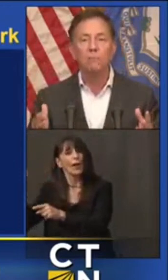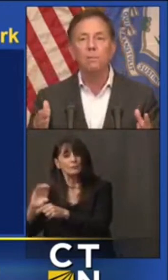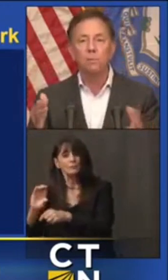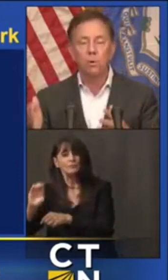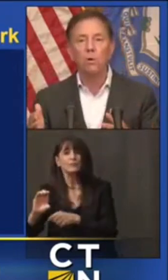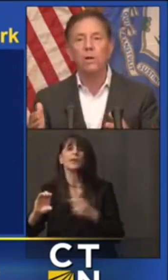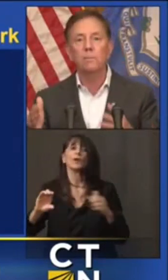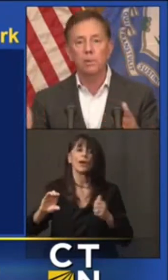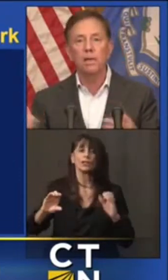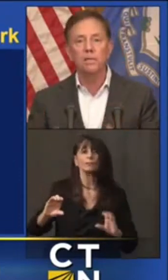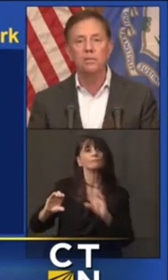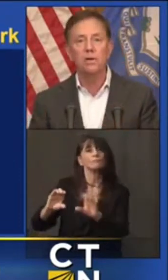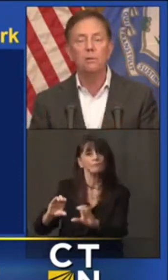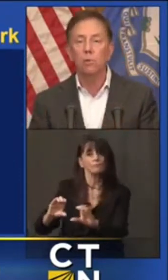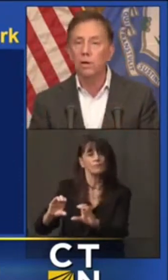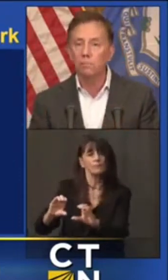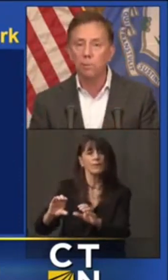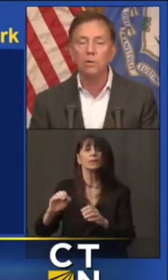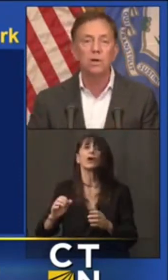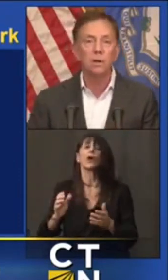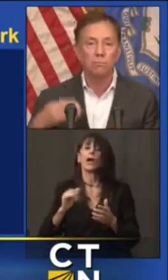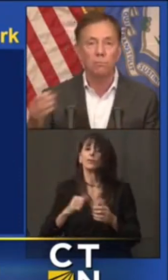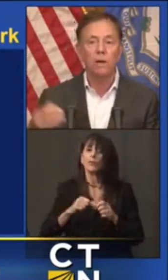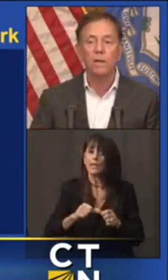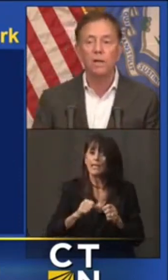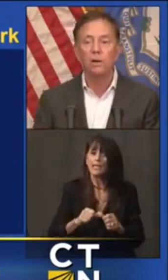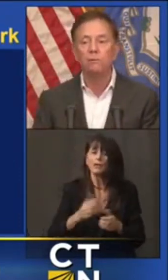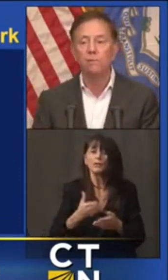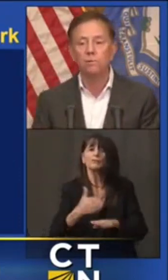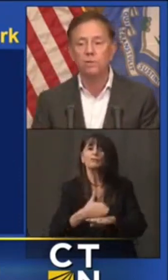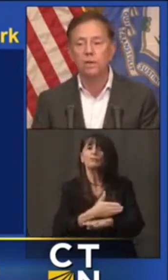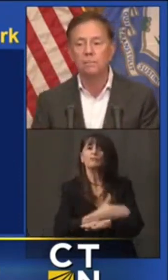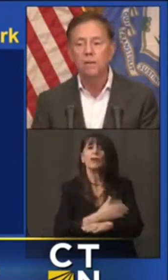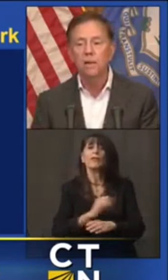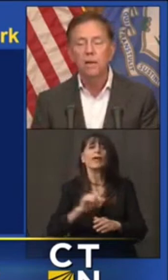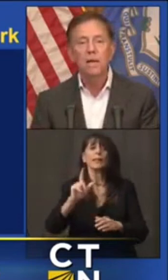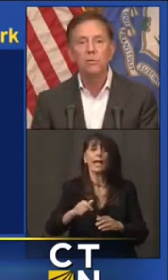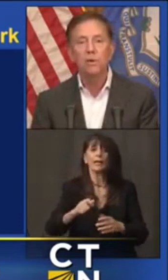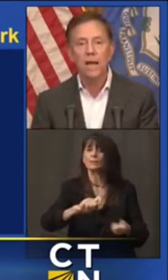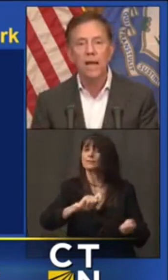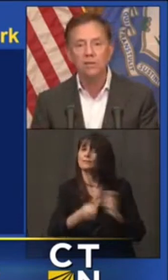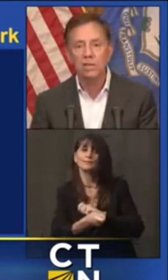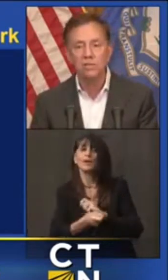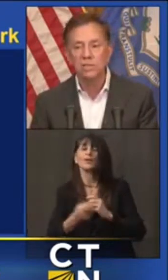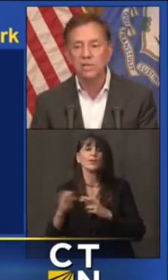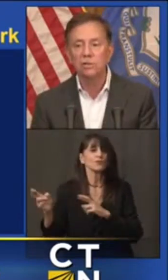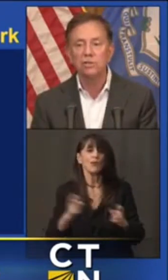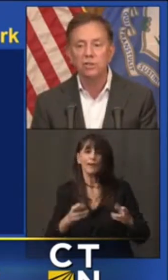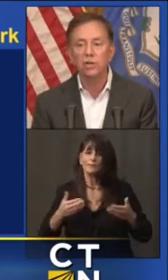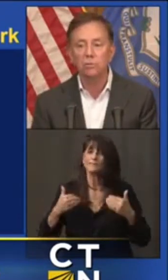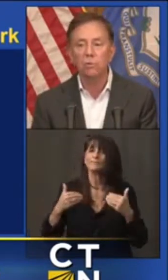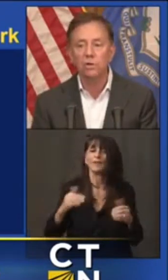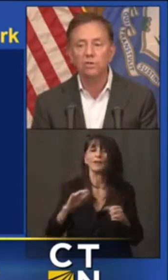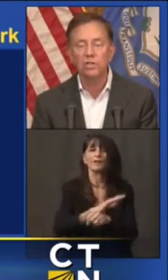have people already in place, working part-time, ready to go full-time. And you can access this,